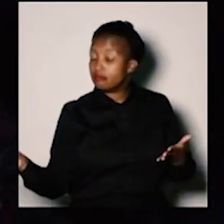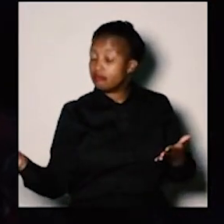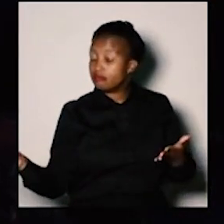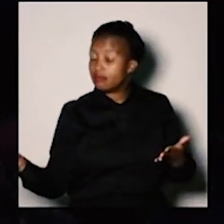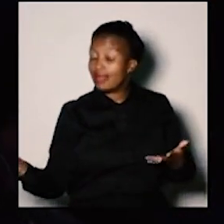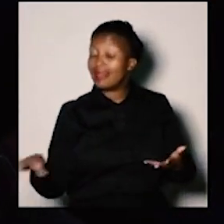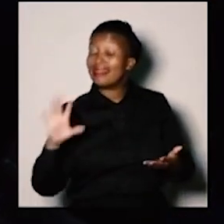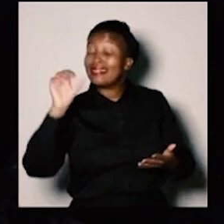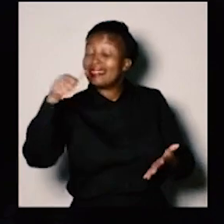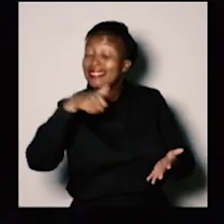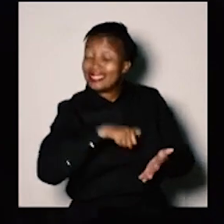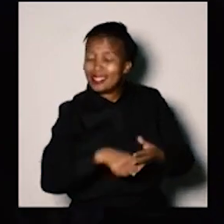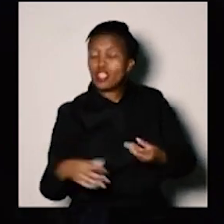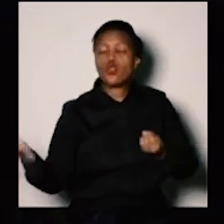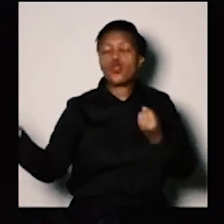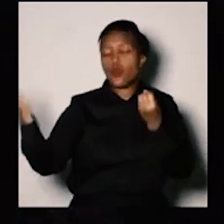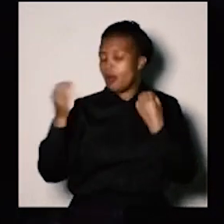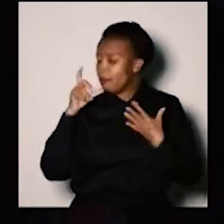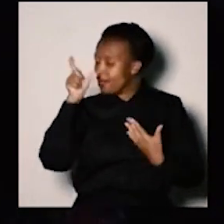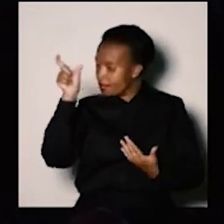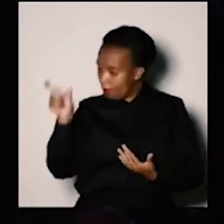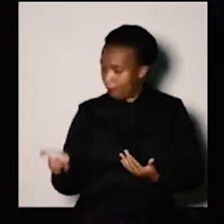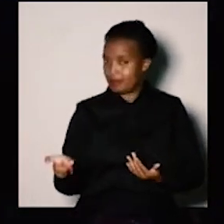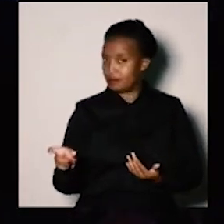That next week you bring somebody.